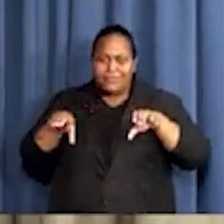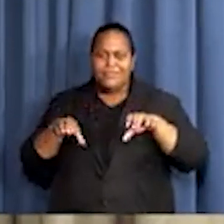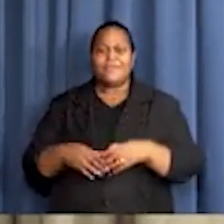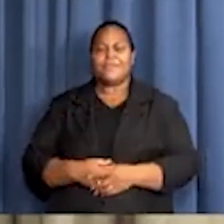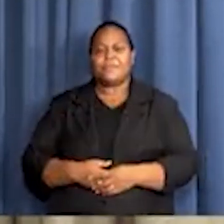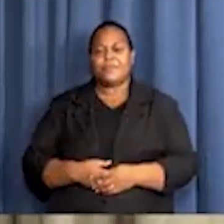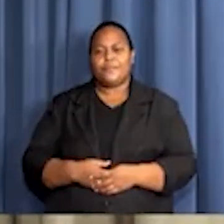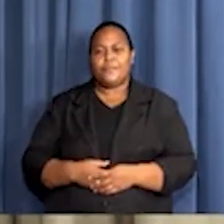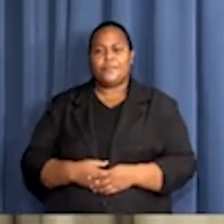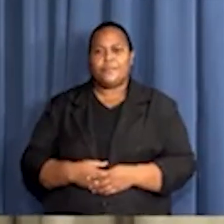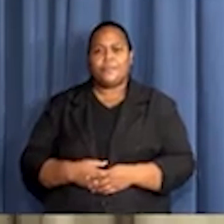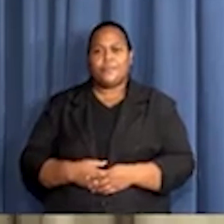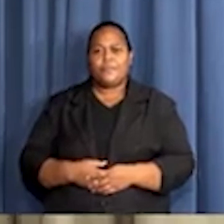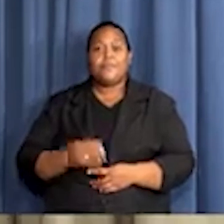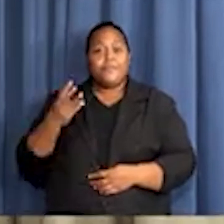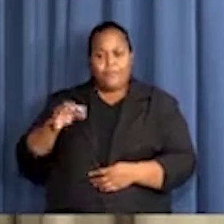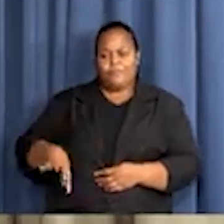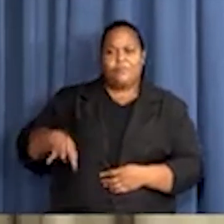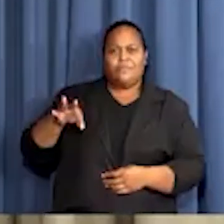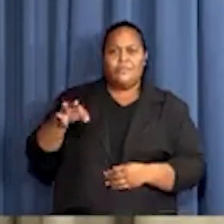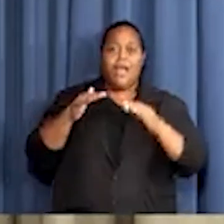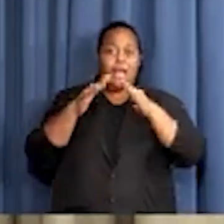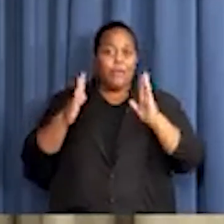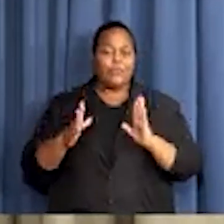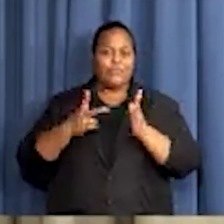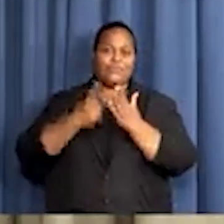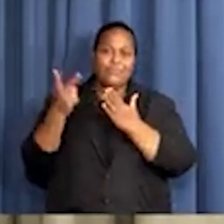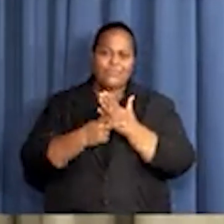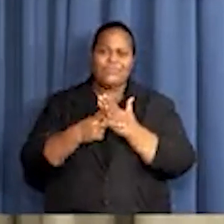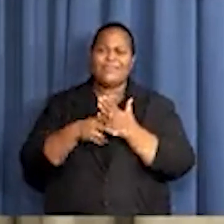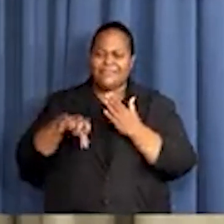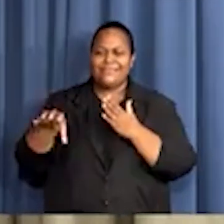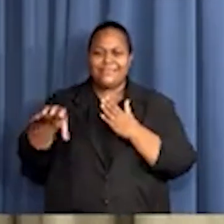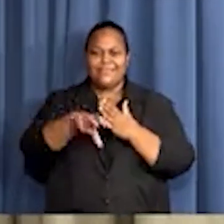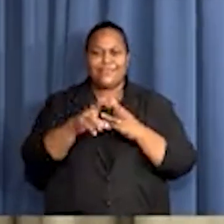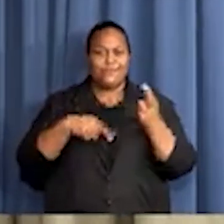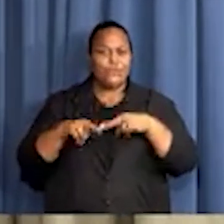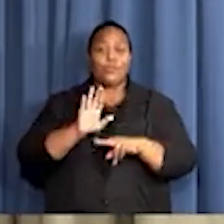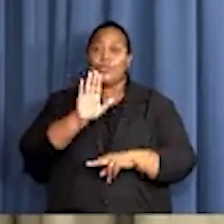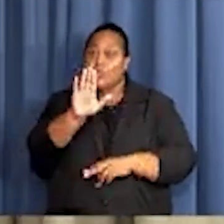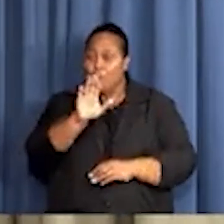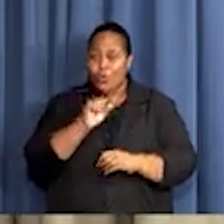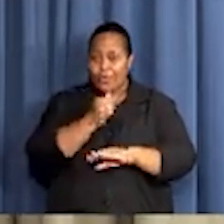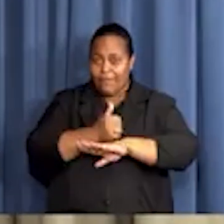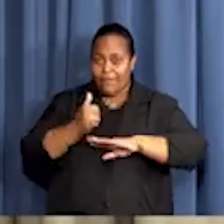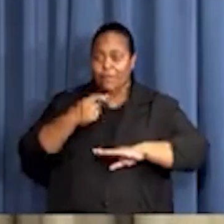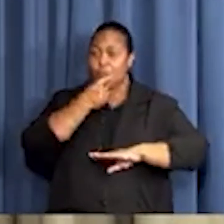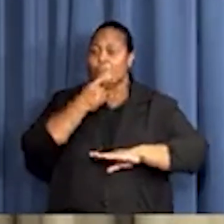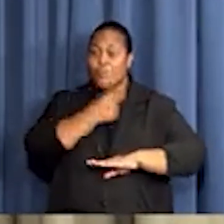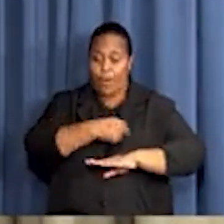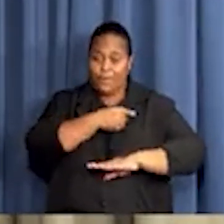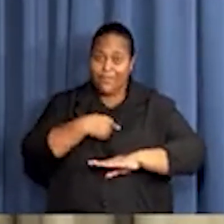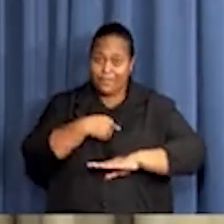of affordable housing schemes around the country. Your government, as promised, made